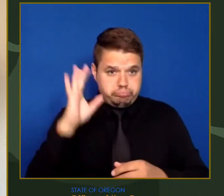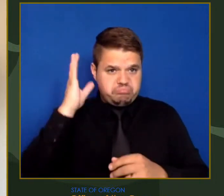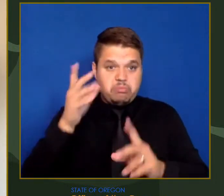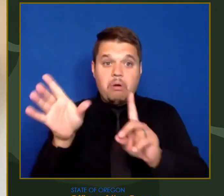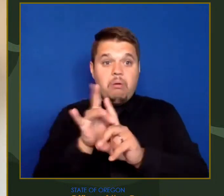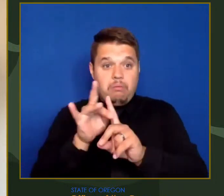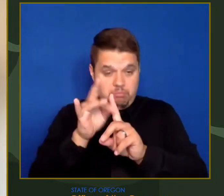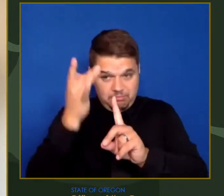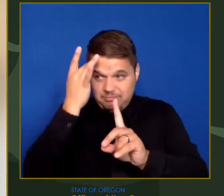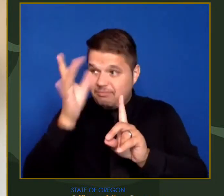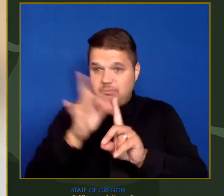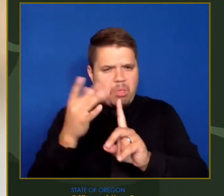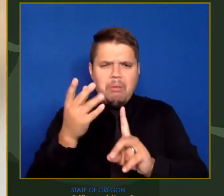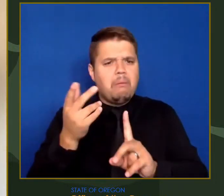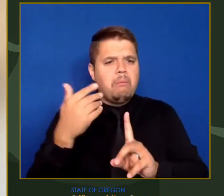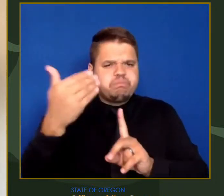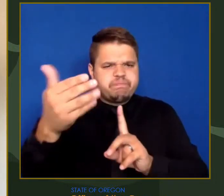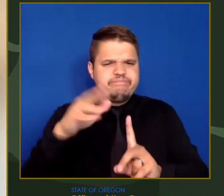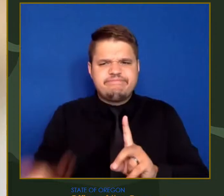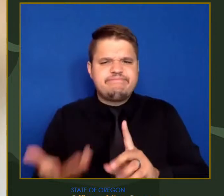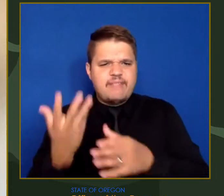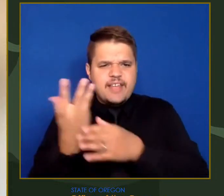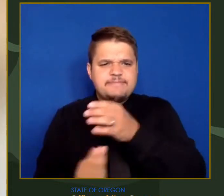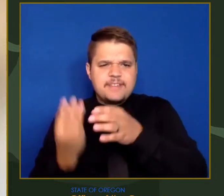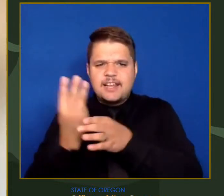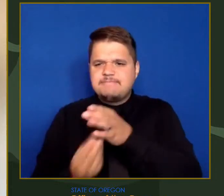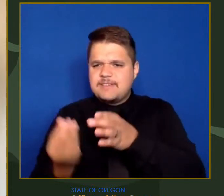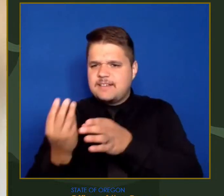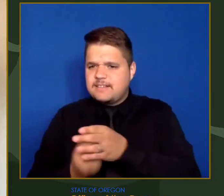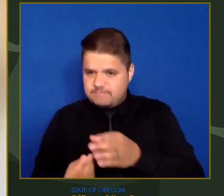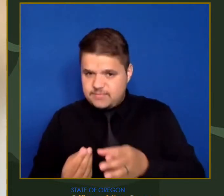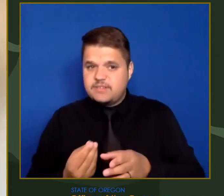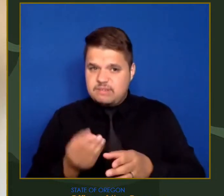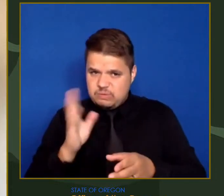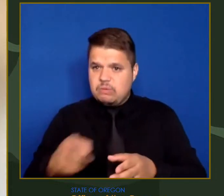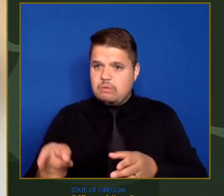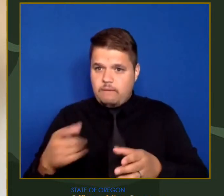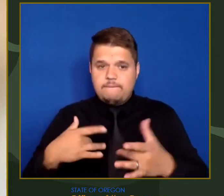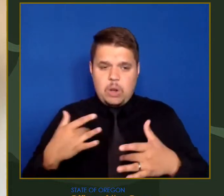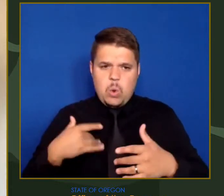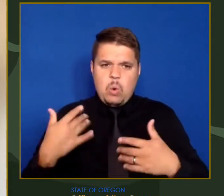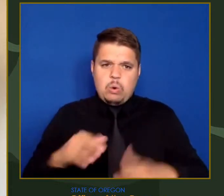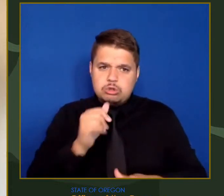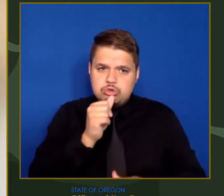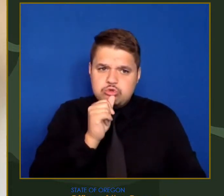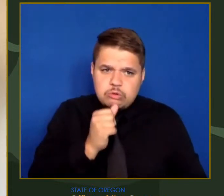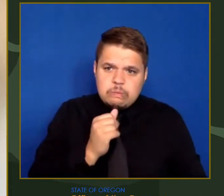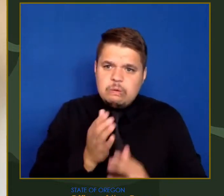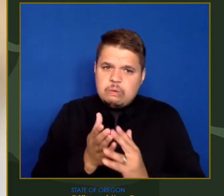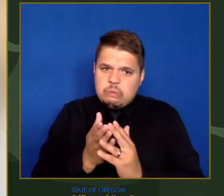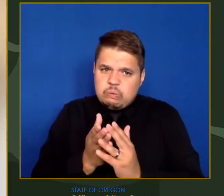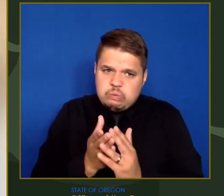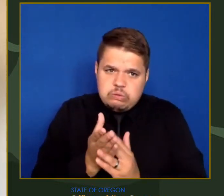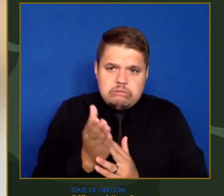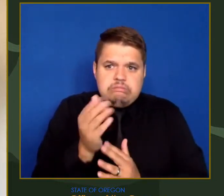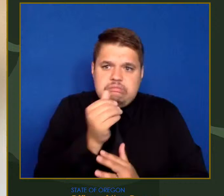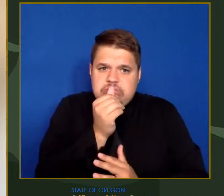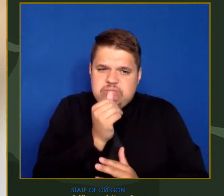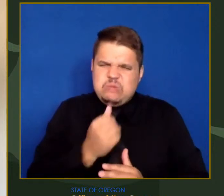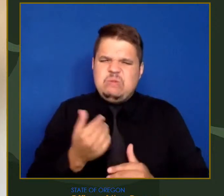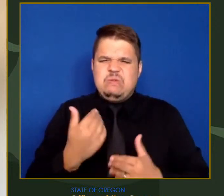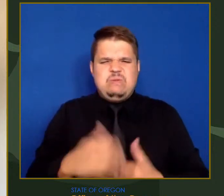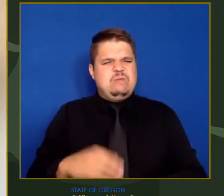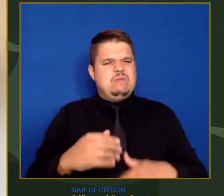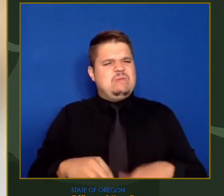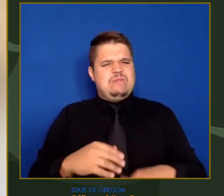situation. It's really tough to see, especially now. This is essentially a preventable disease for